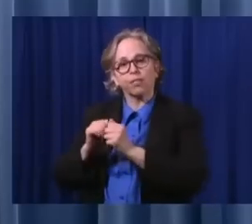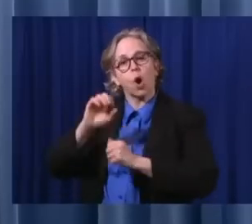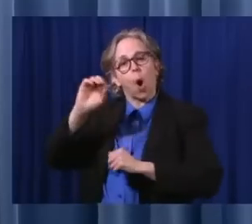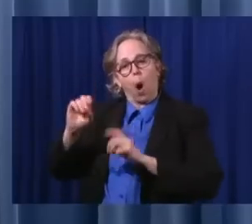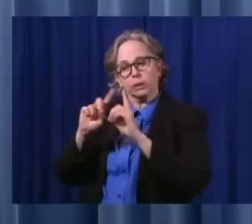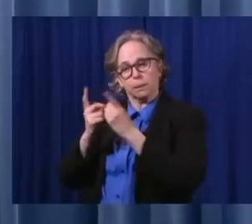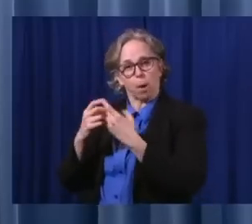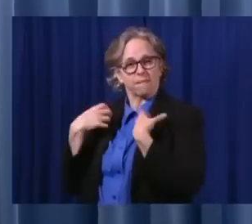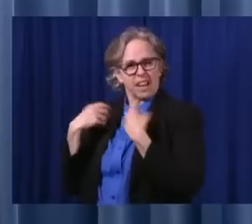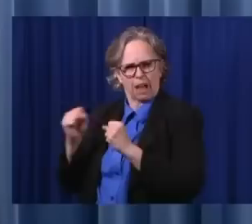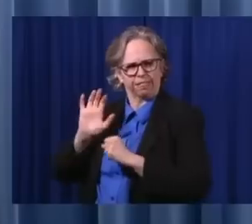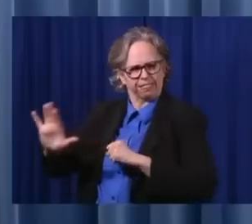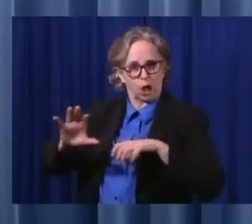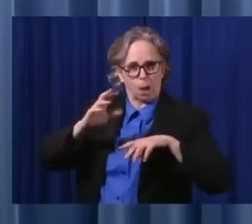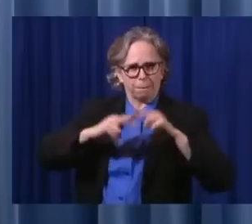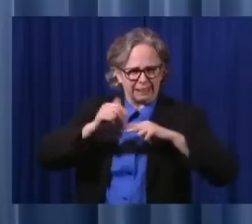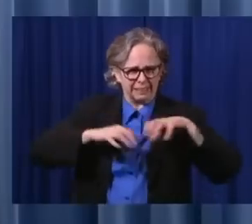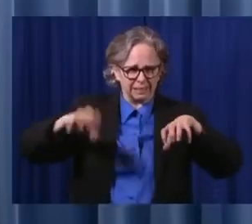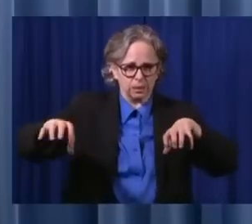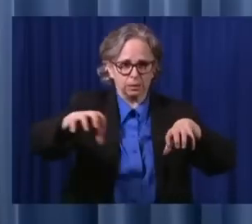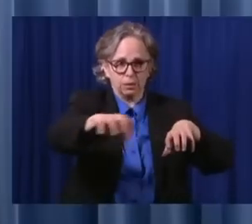we're adding a 4th.